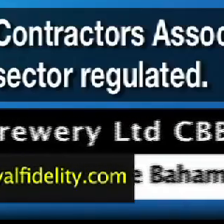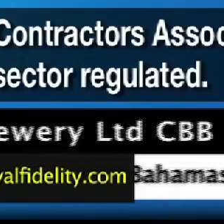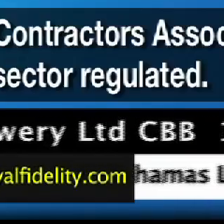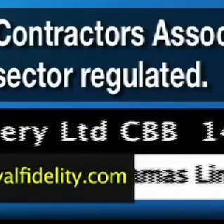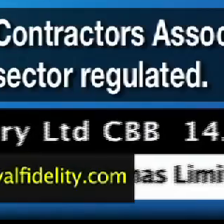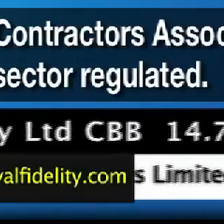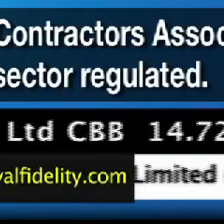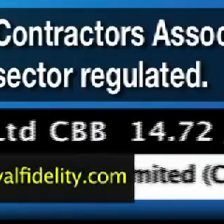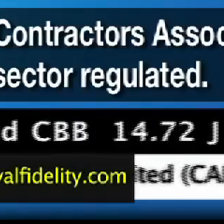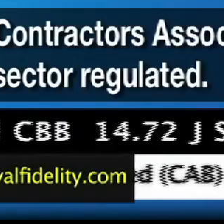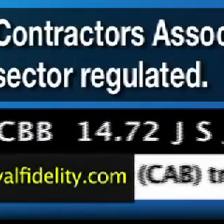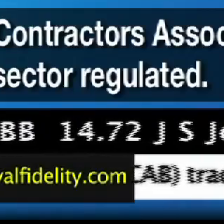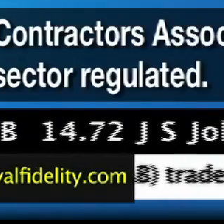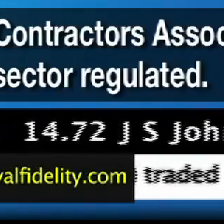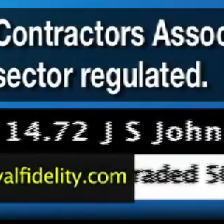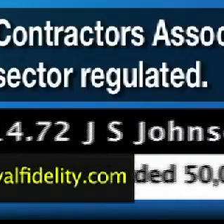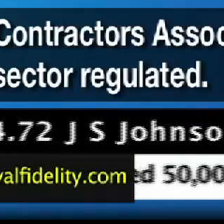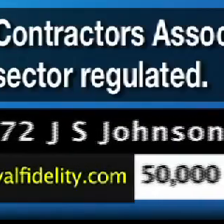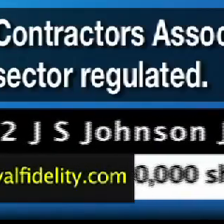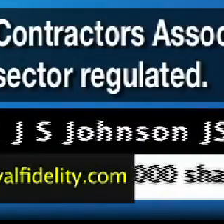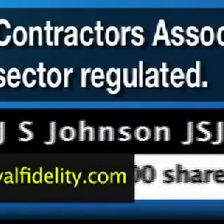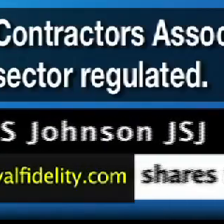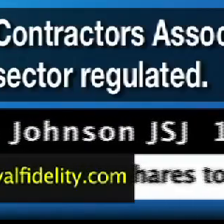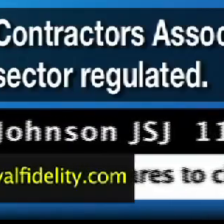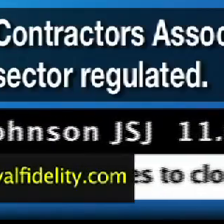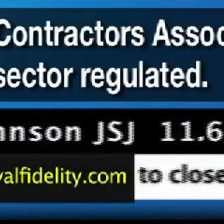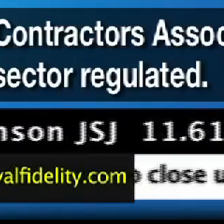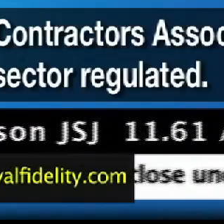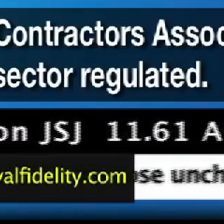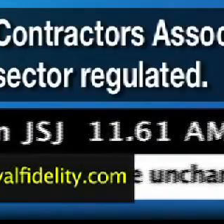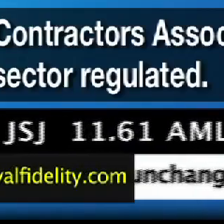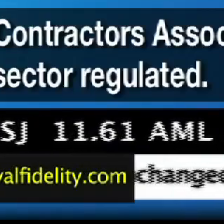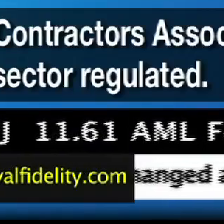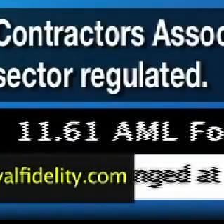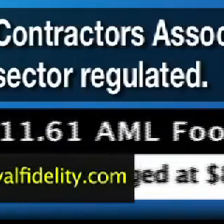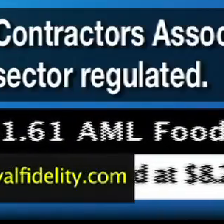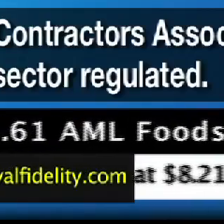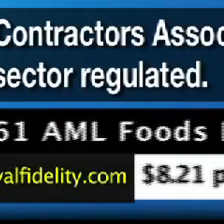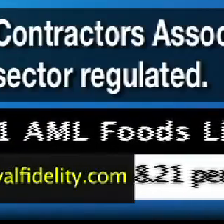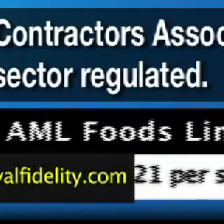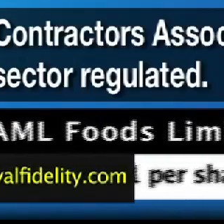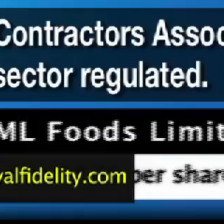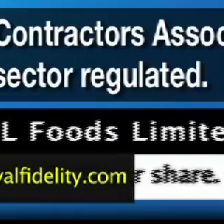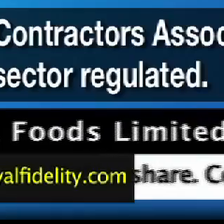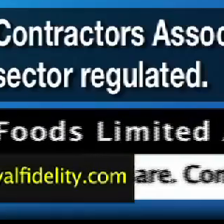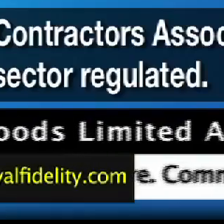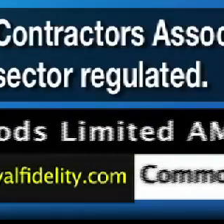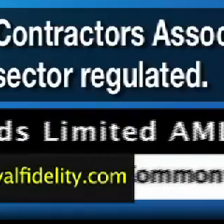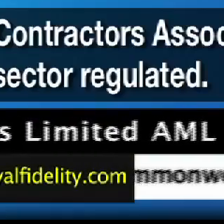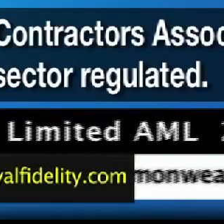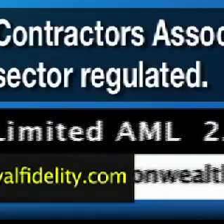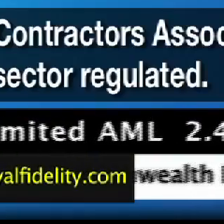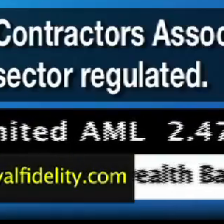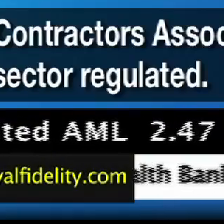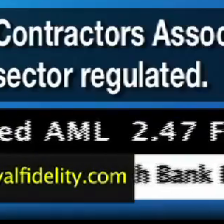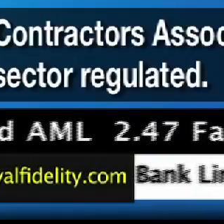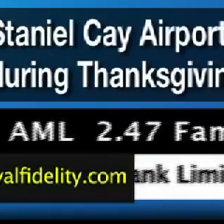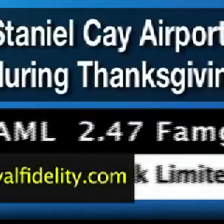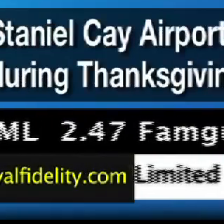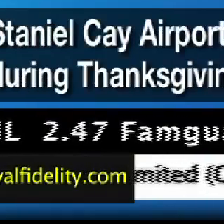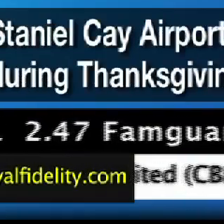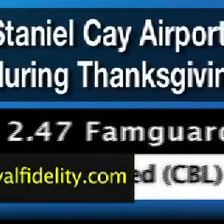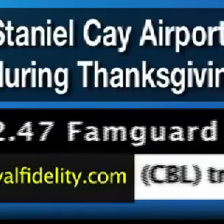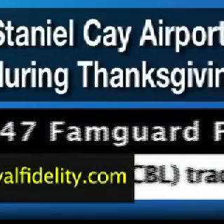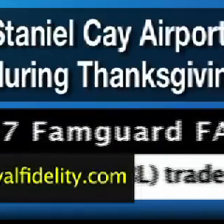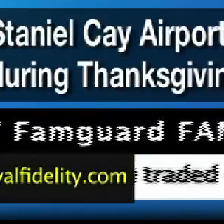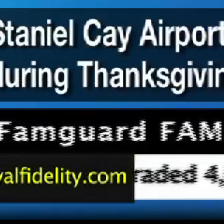this is a frequent problem within the local industry and called for regulation of the sector to protect the interest of contractors. In